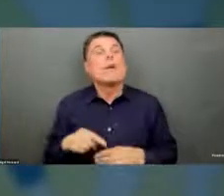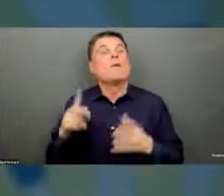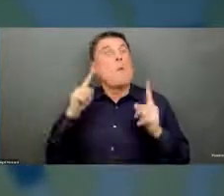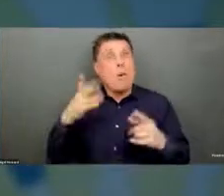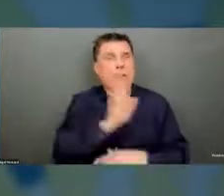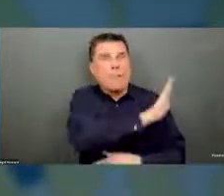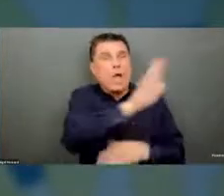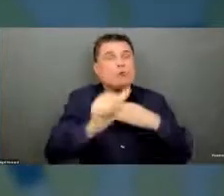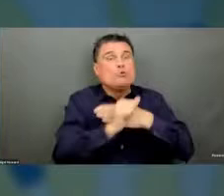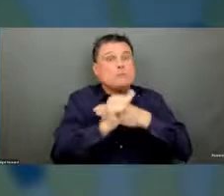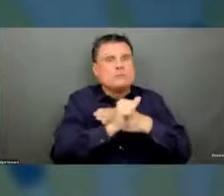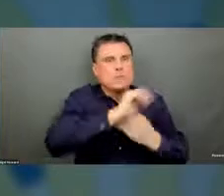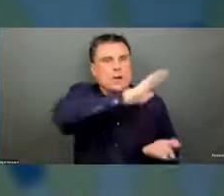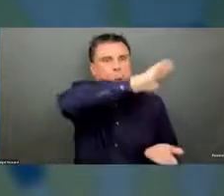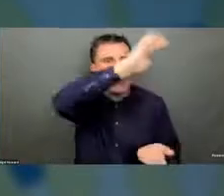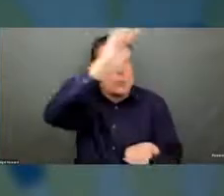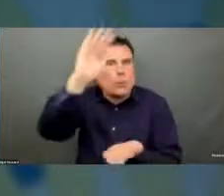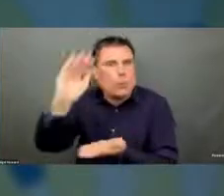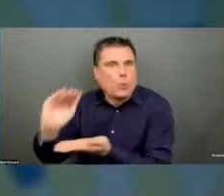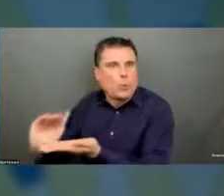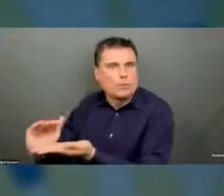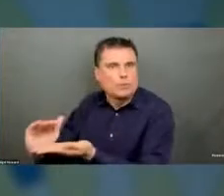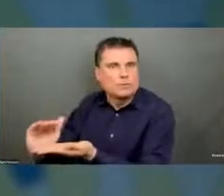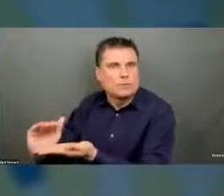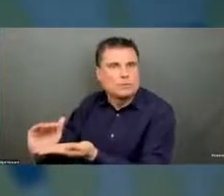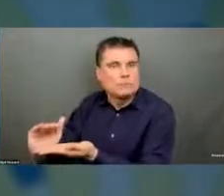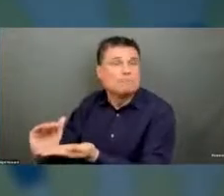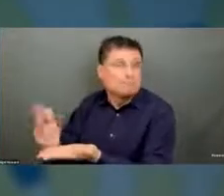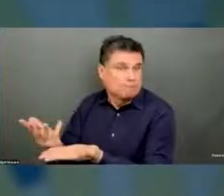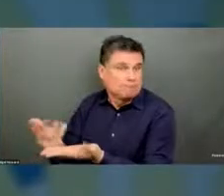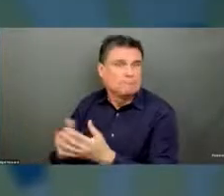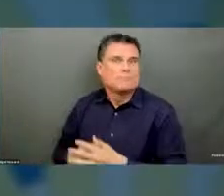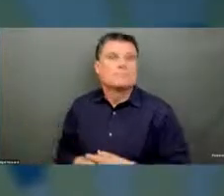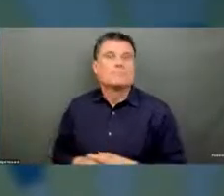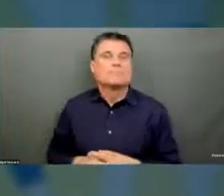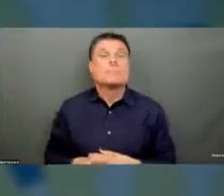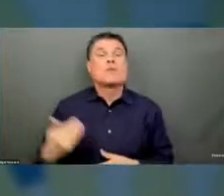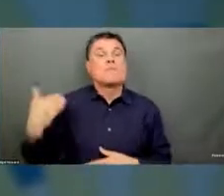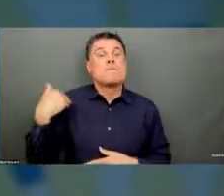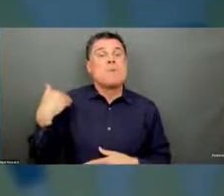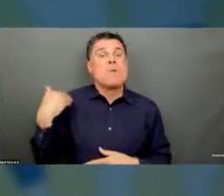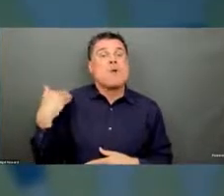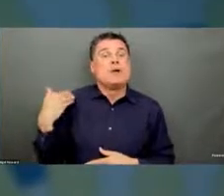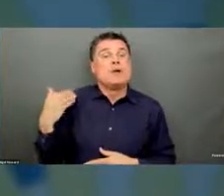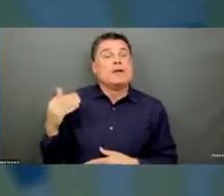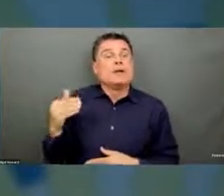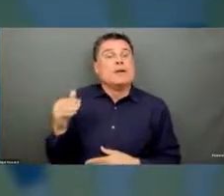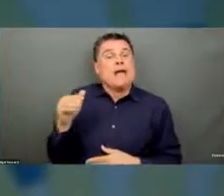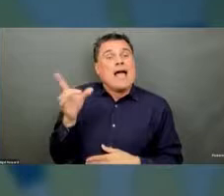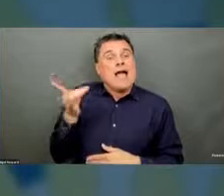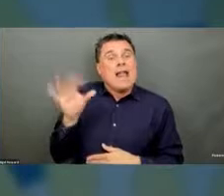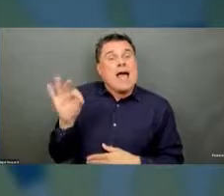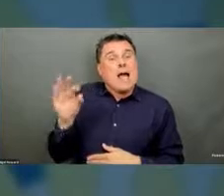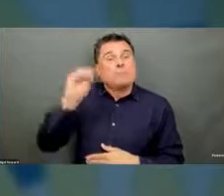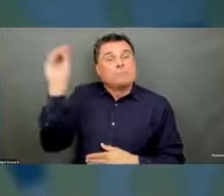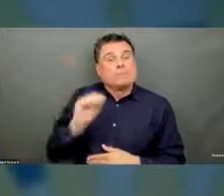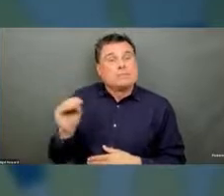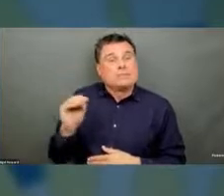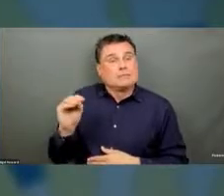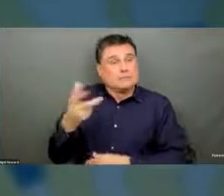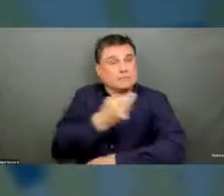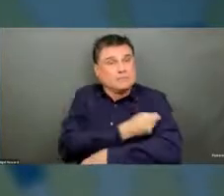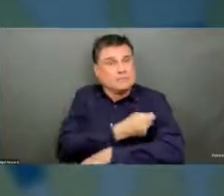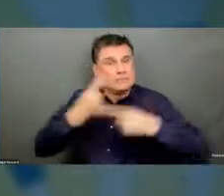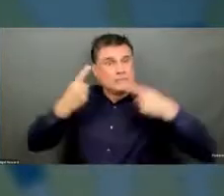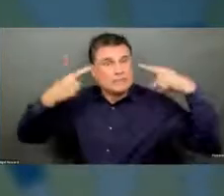it was as high as 89% after 3 weeks. But we know as well that we need to